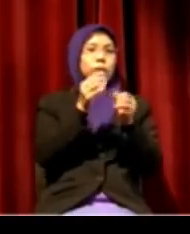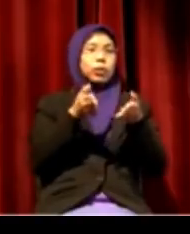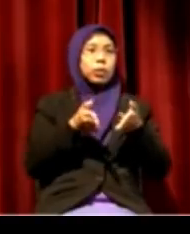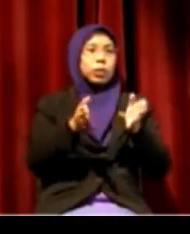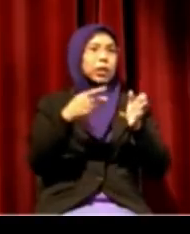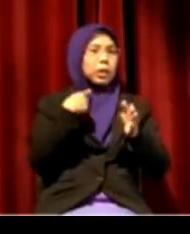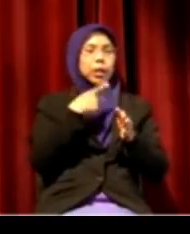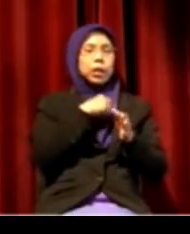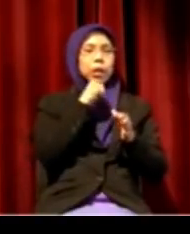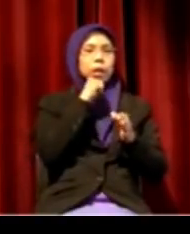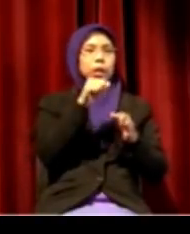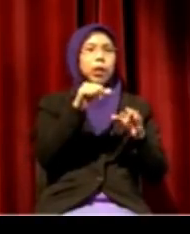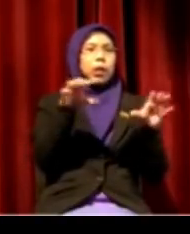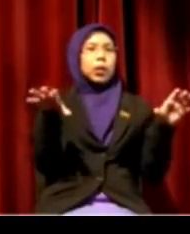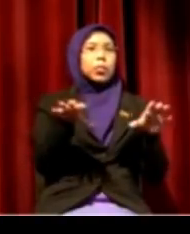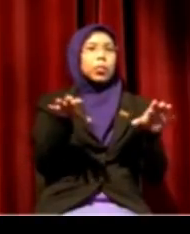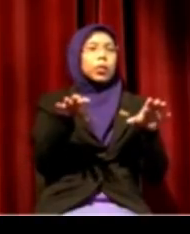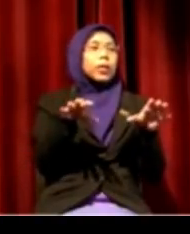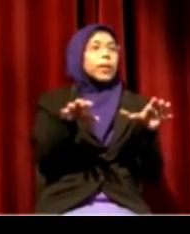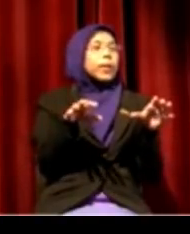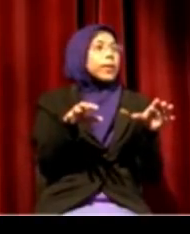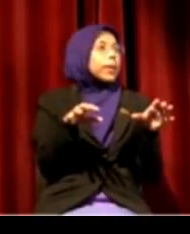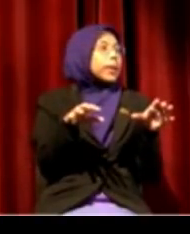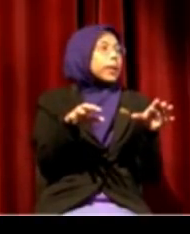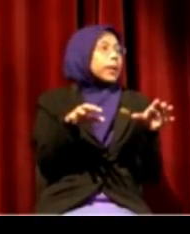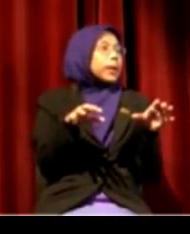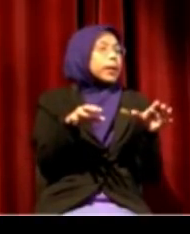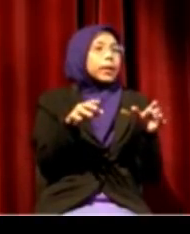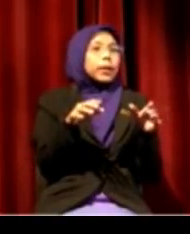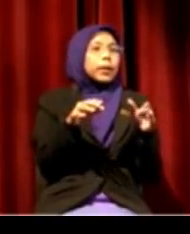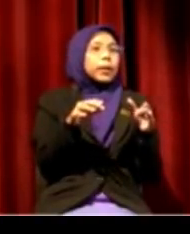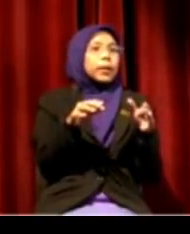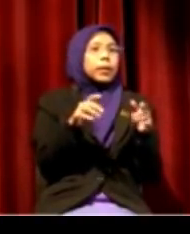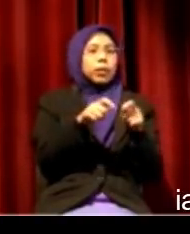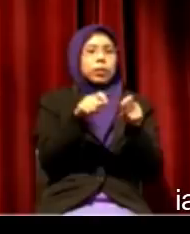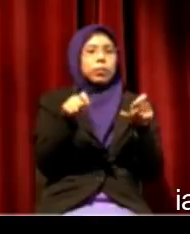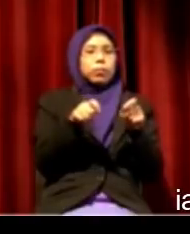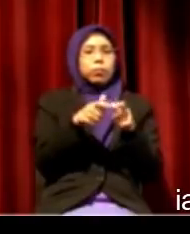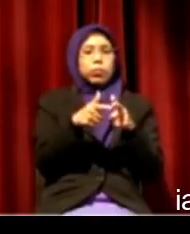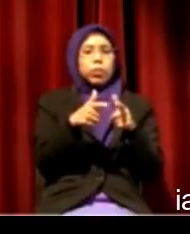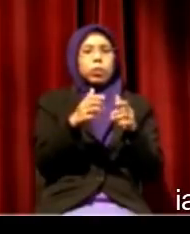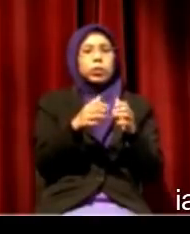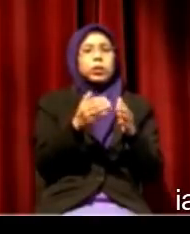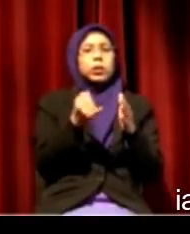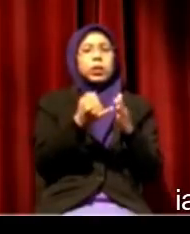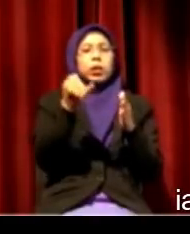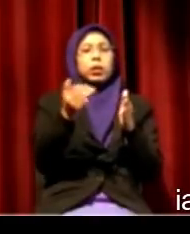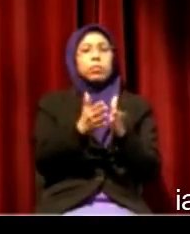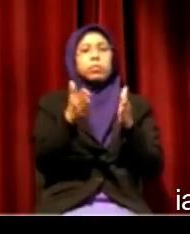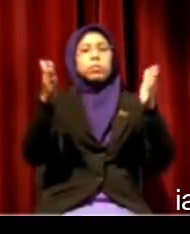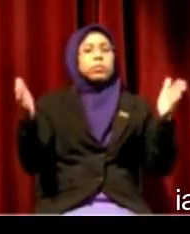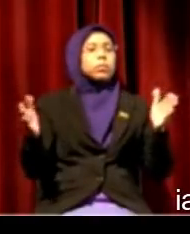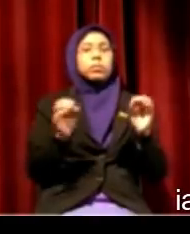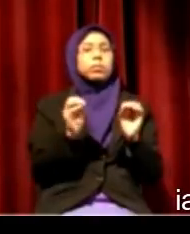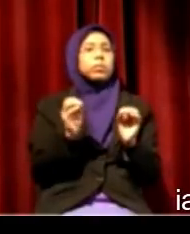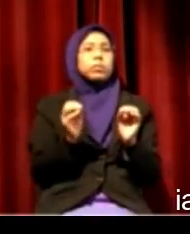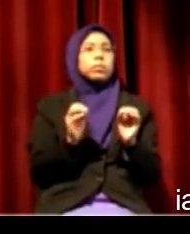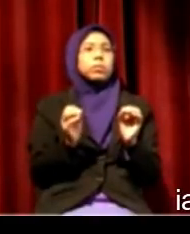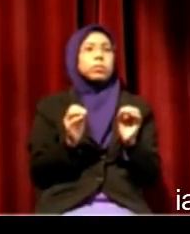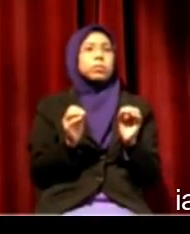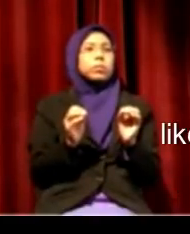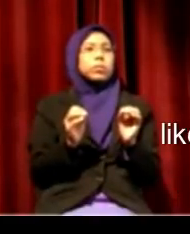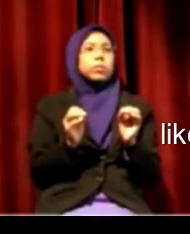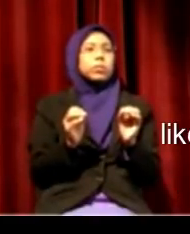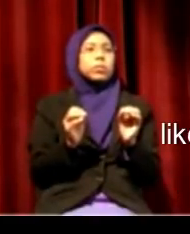built on existing space available. It was built through reclamation